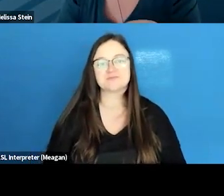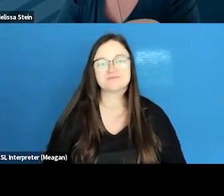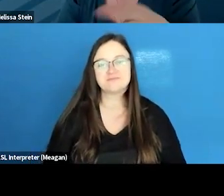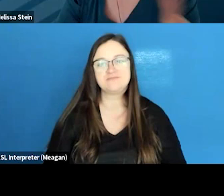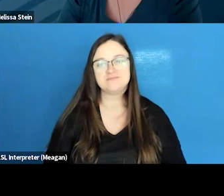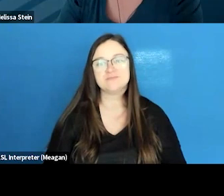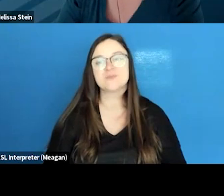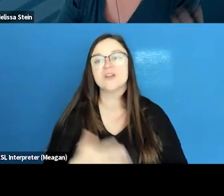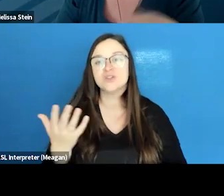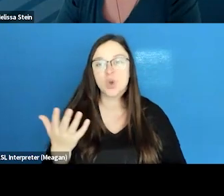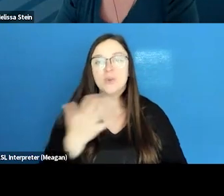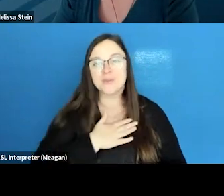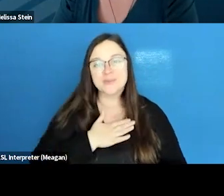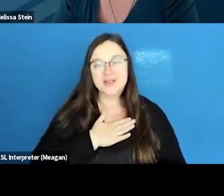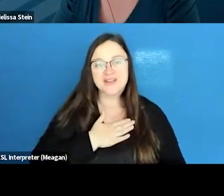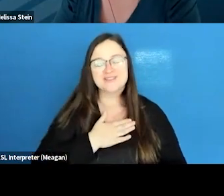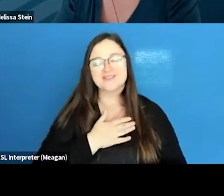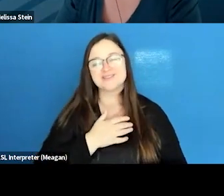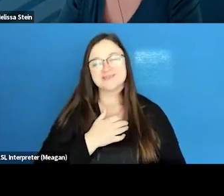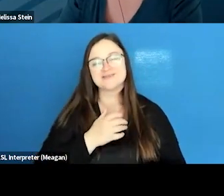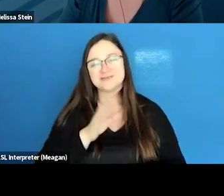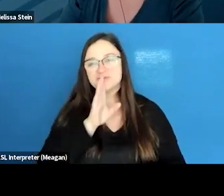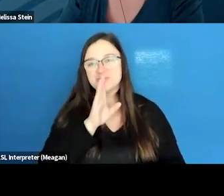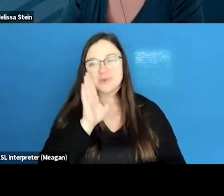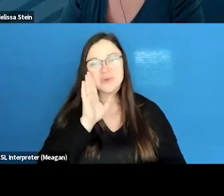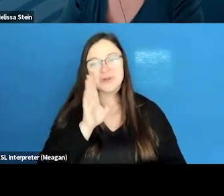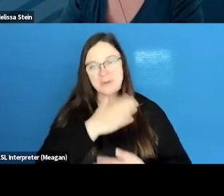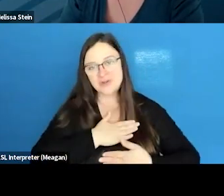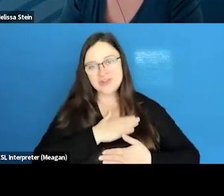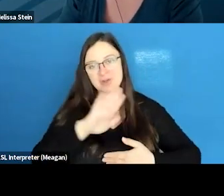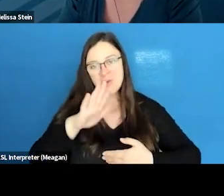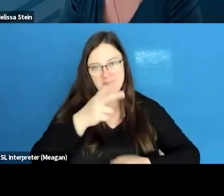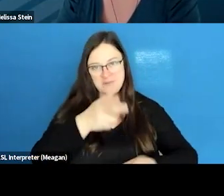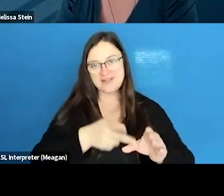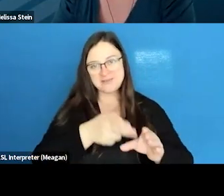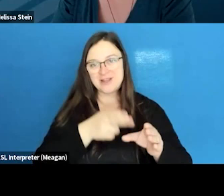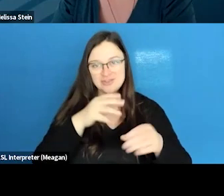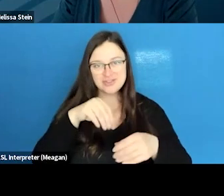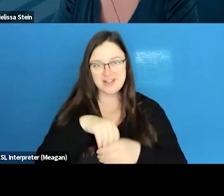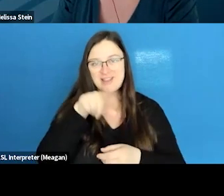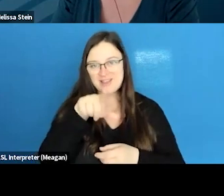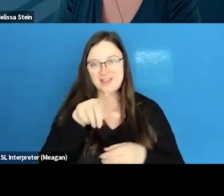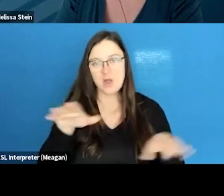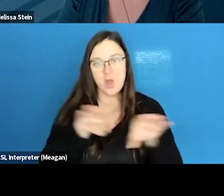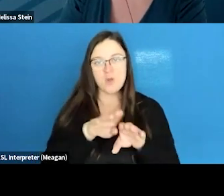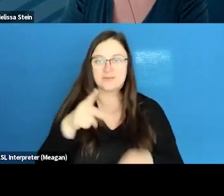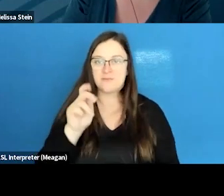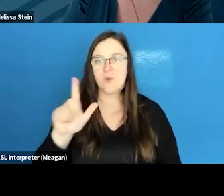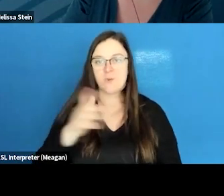to the field. So we really would appreciate your participation in the closing poll.